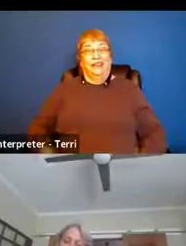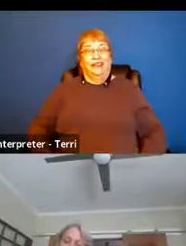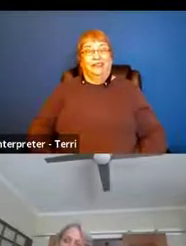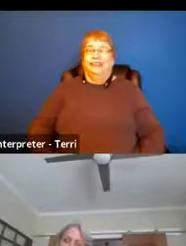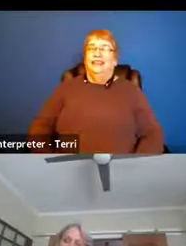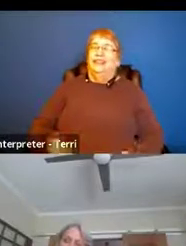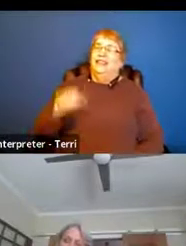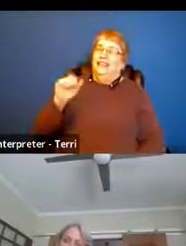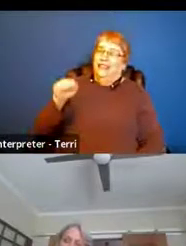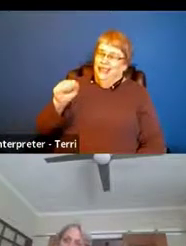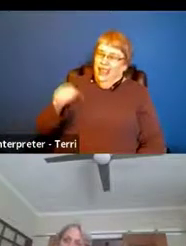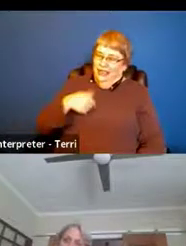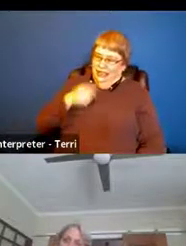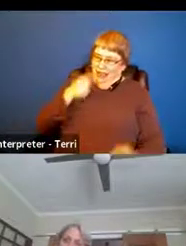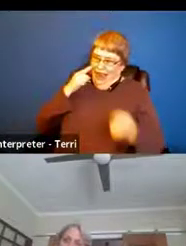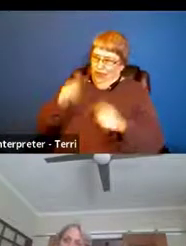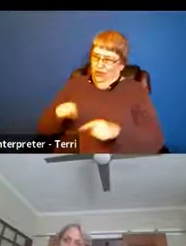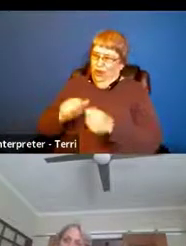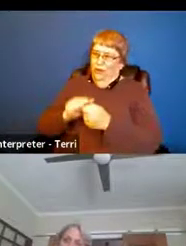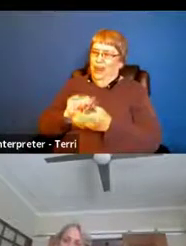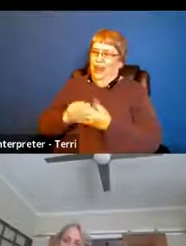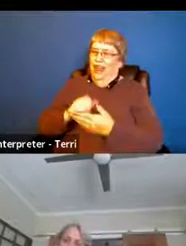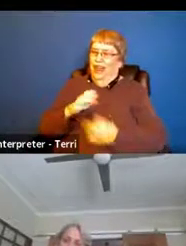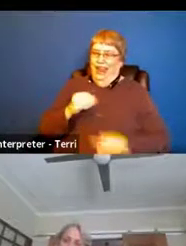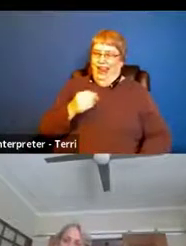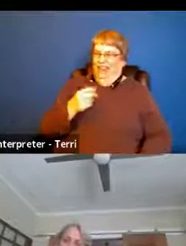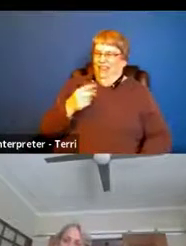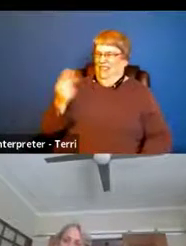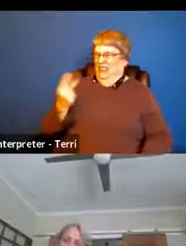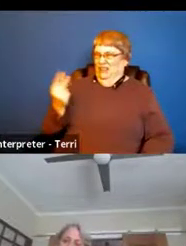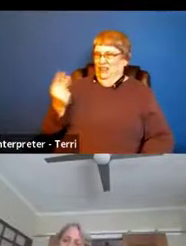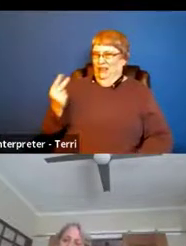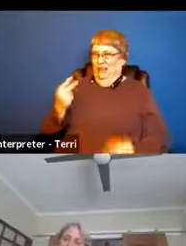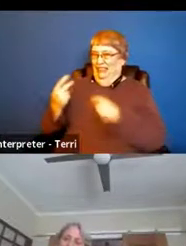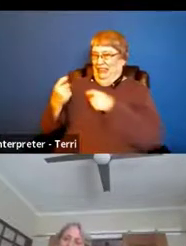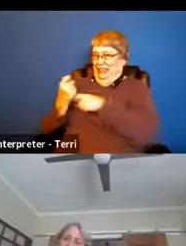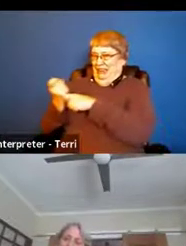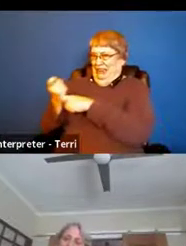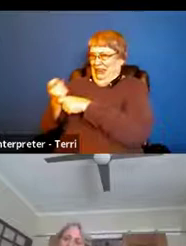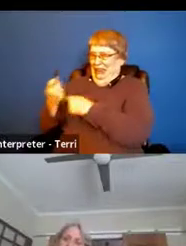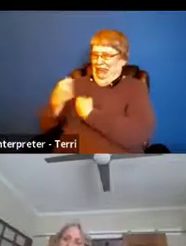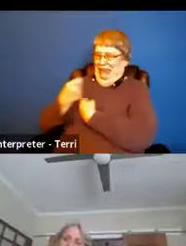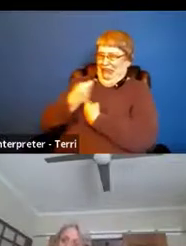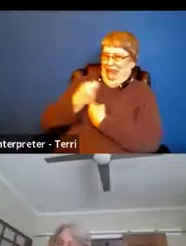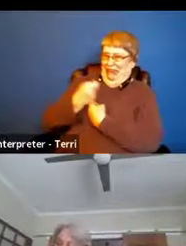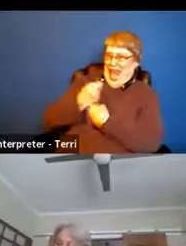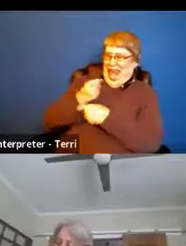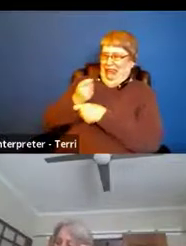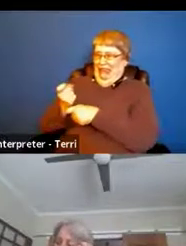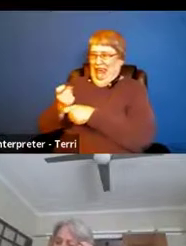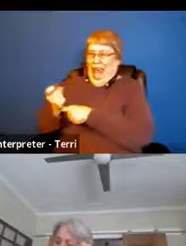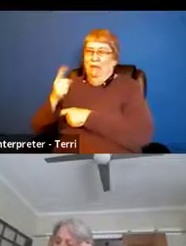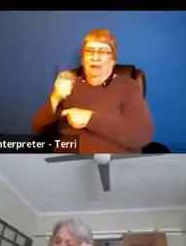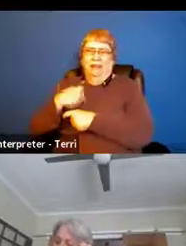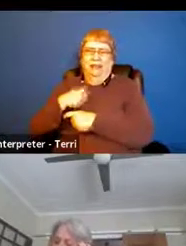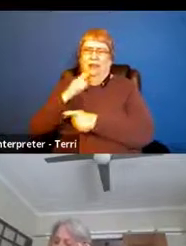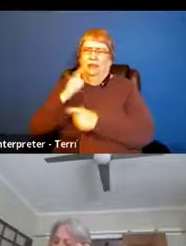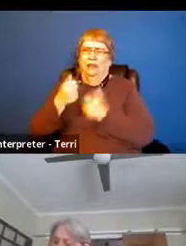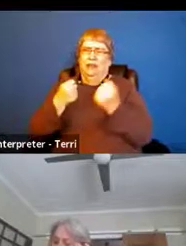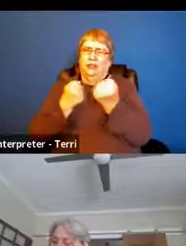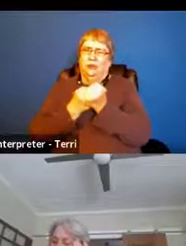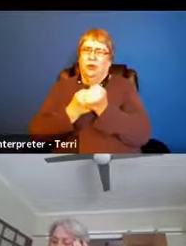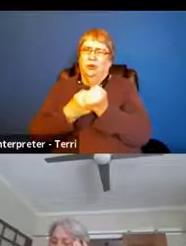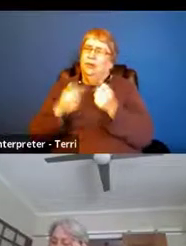I definitely agree with that. And Rebecca and I kind of go back and forth and tease each other sometimes, because I'm also a big proponent to take